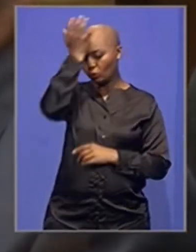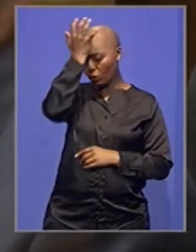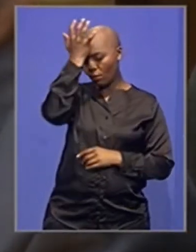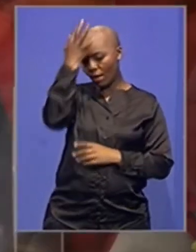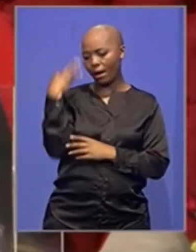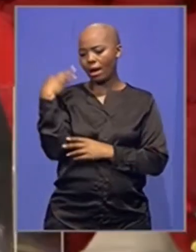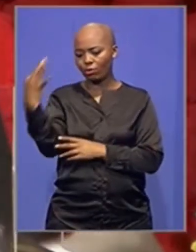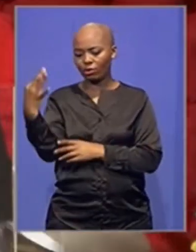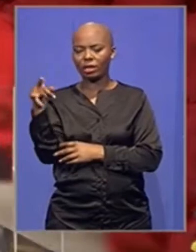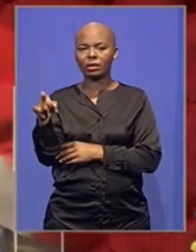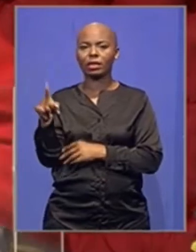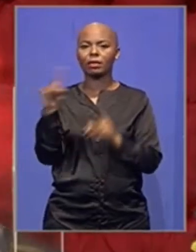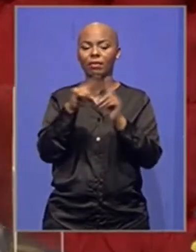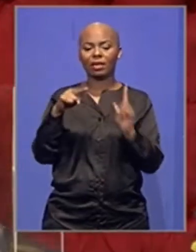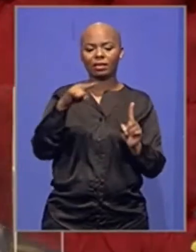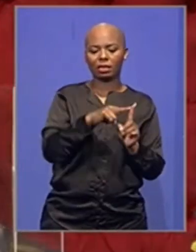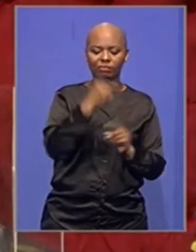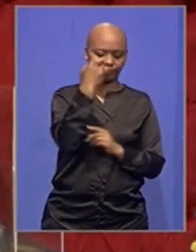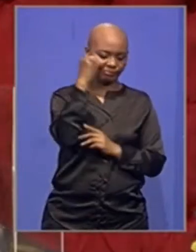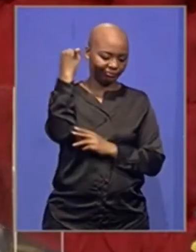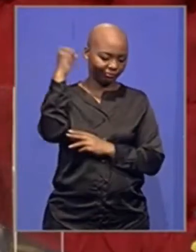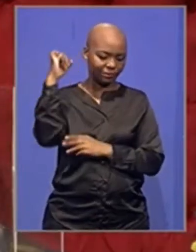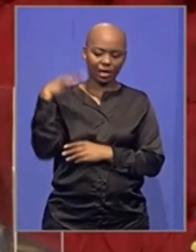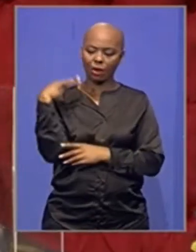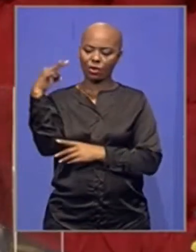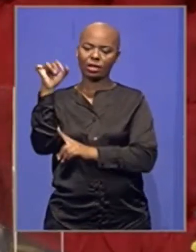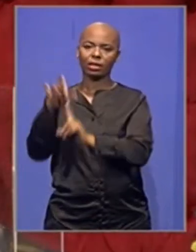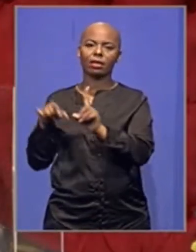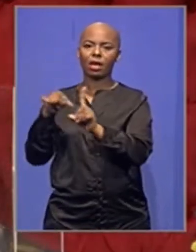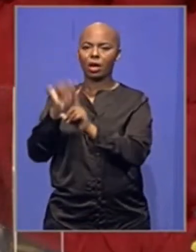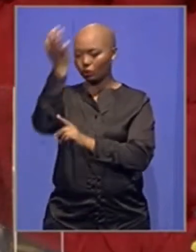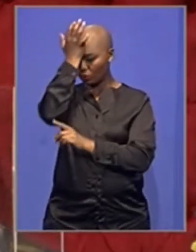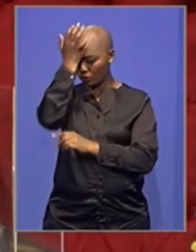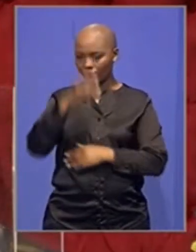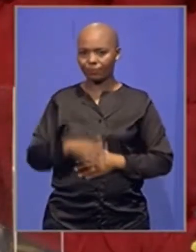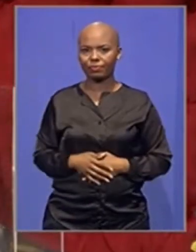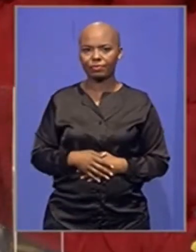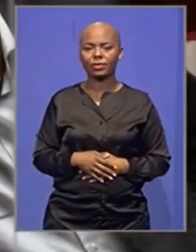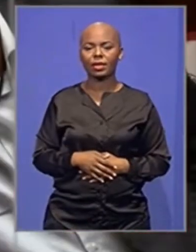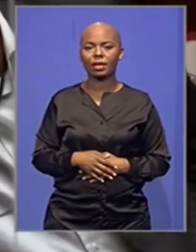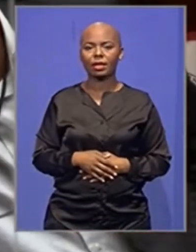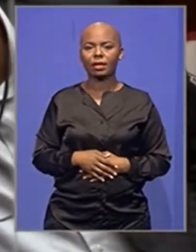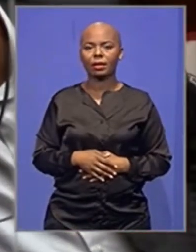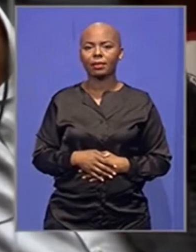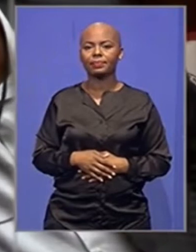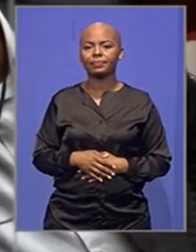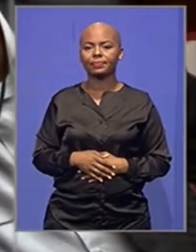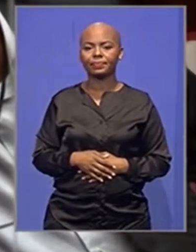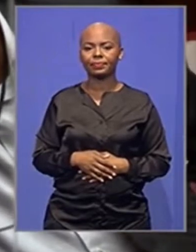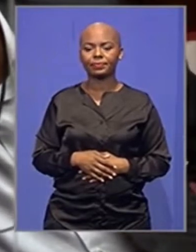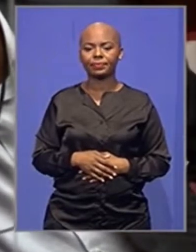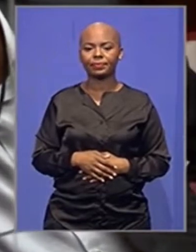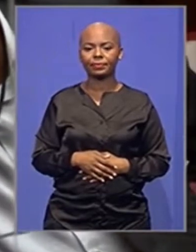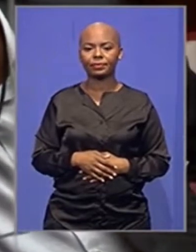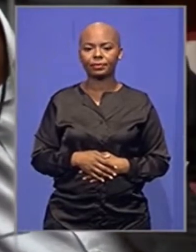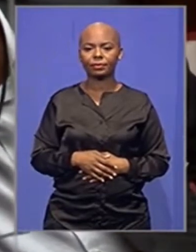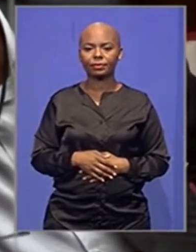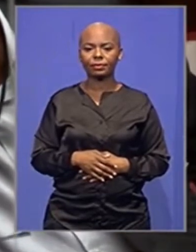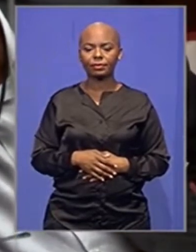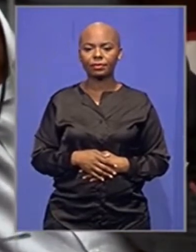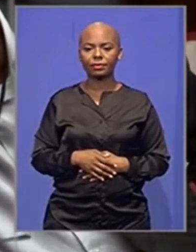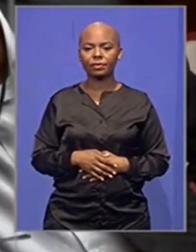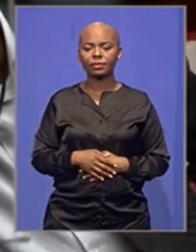bolela hore moadvokate Billy Downer o na le bokgoni ba ho qosa empa Zuma o hanyetsana le sena. We are